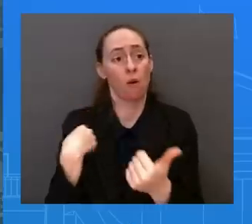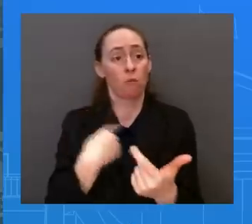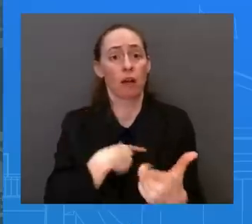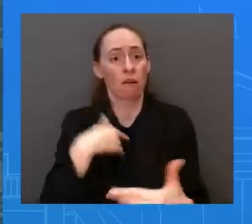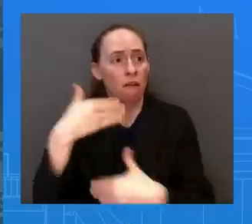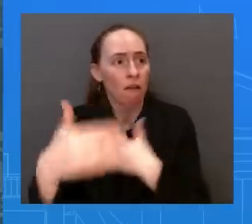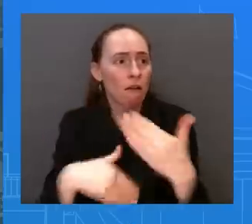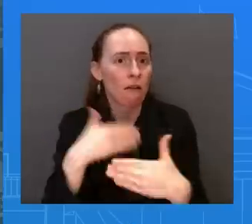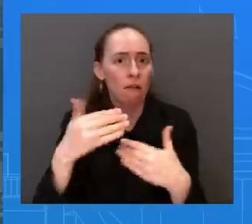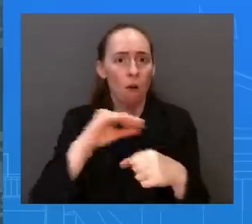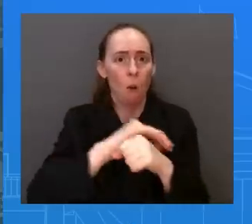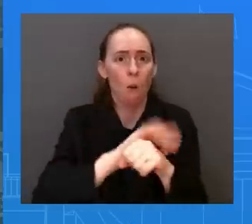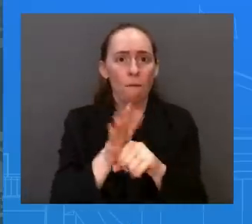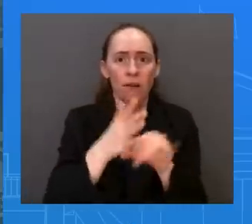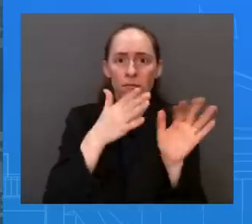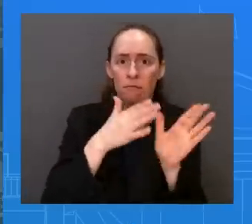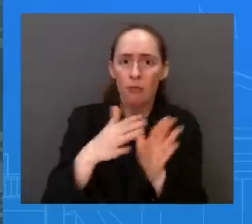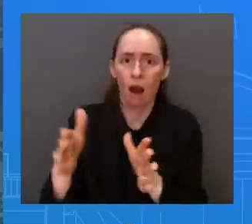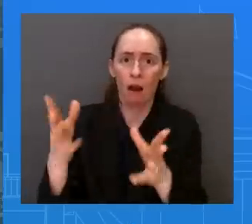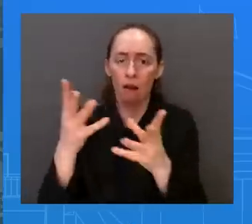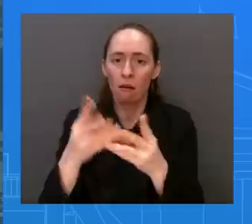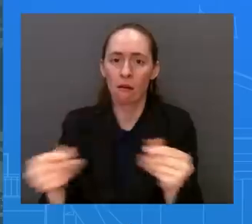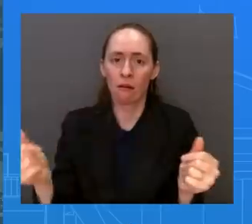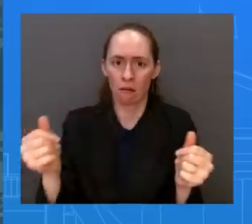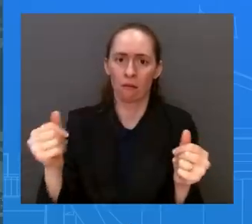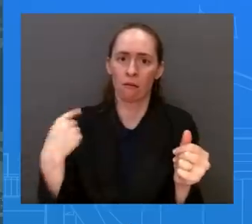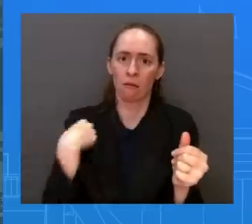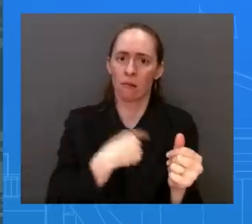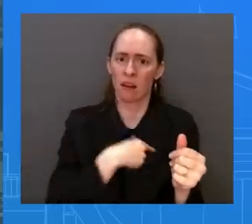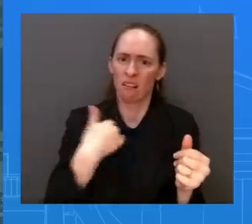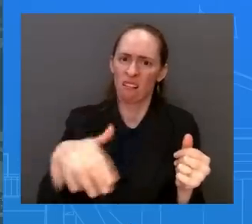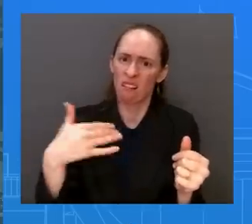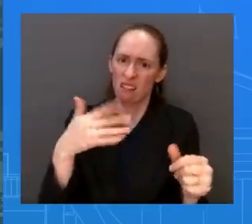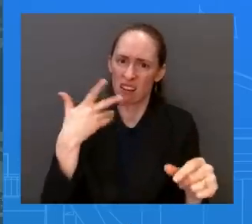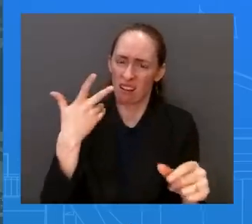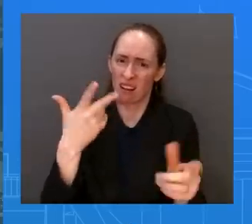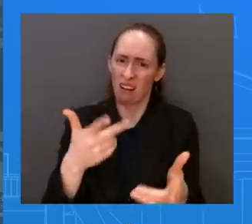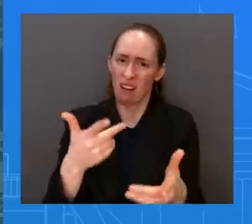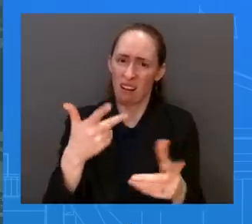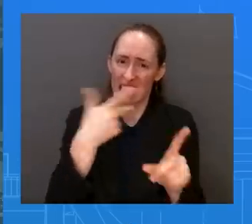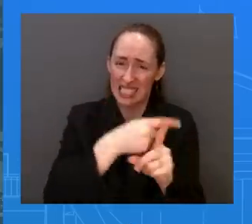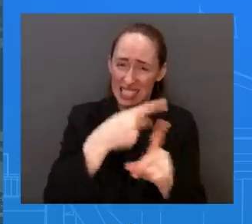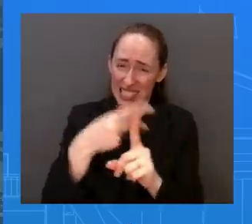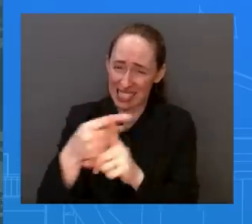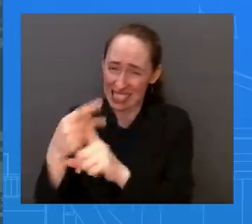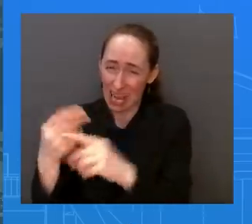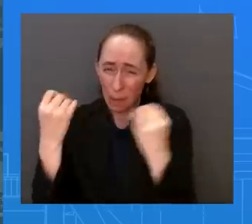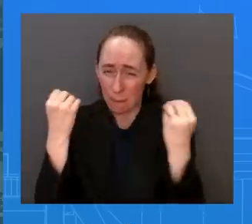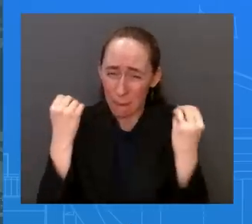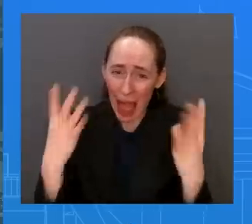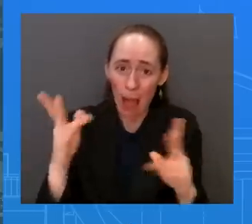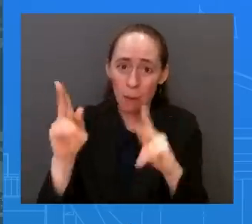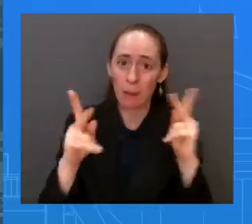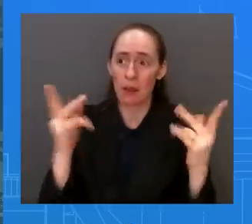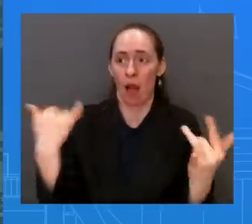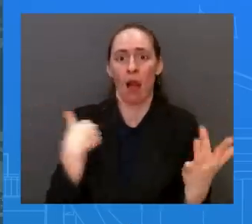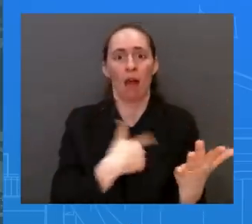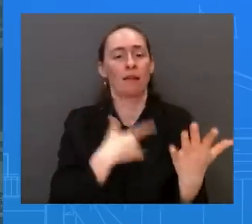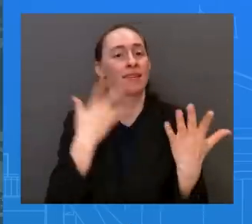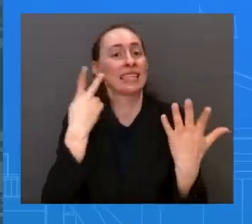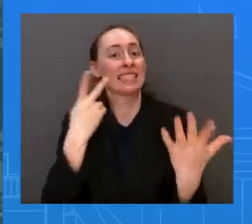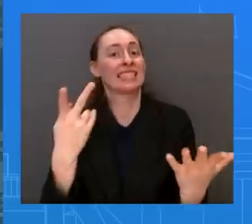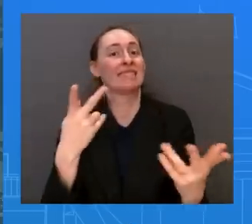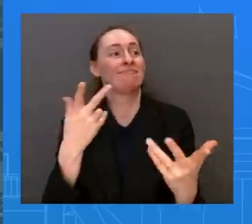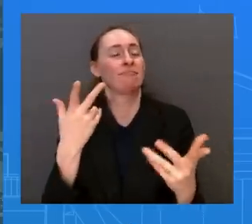get shots in arms. And because of the work that this president has done, we are in a different place. COVID is not taking over our lives. We're still